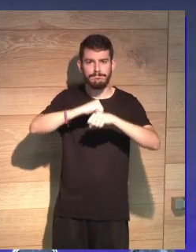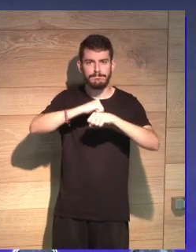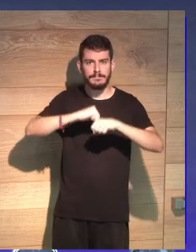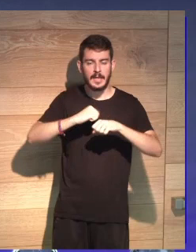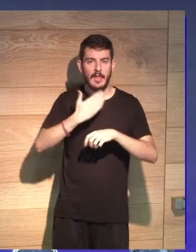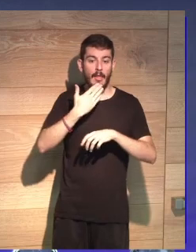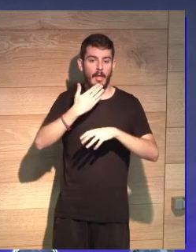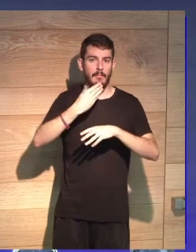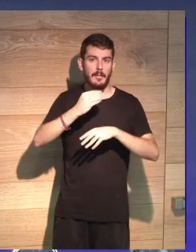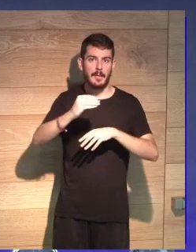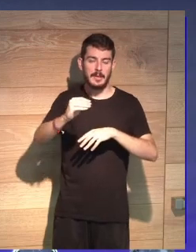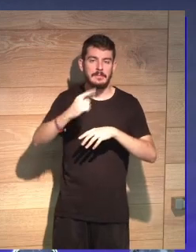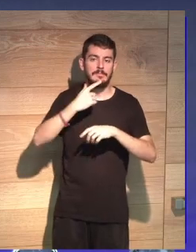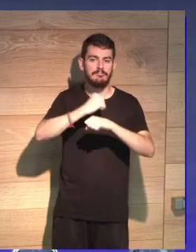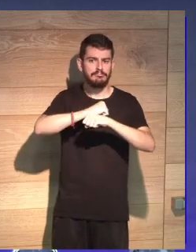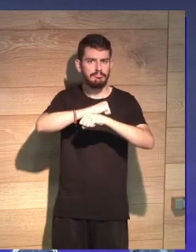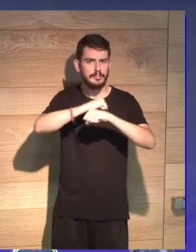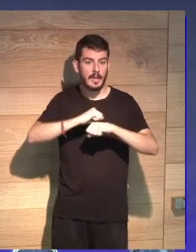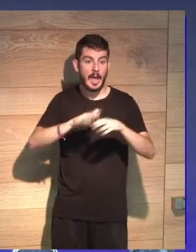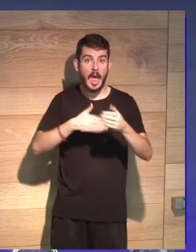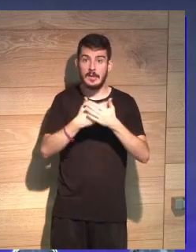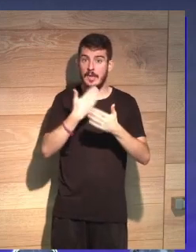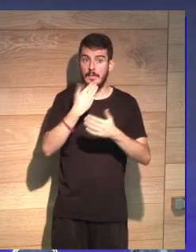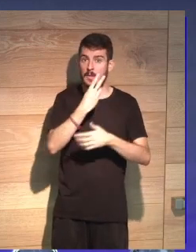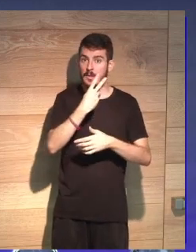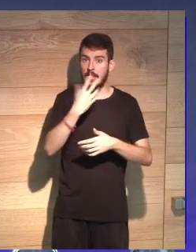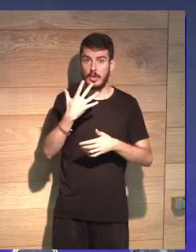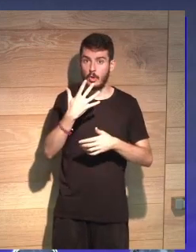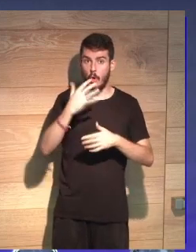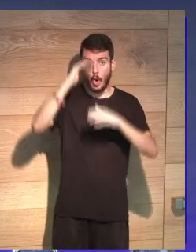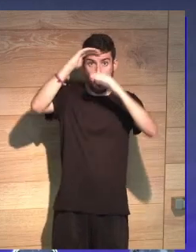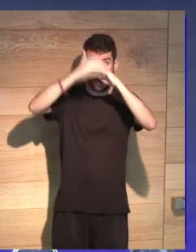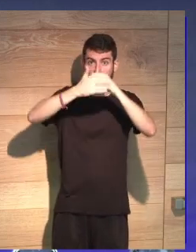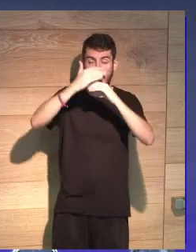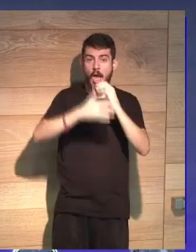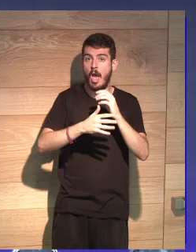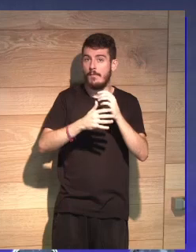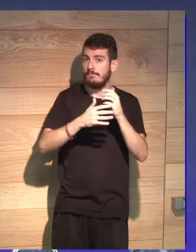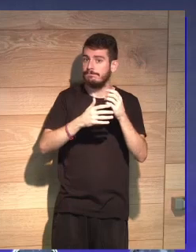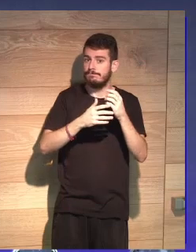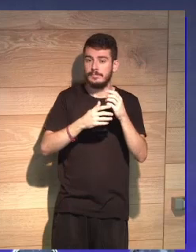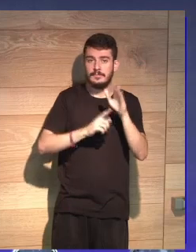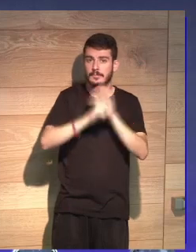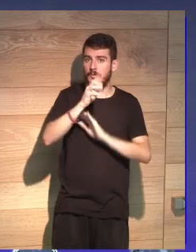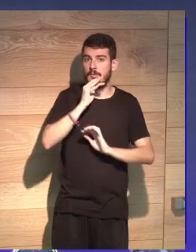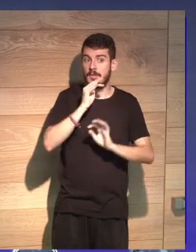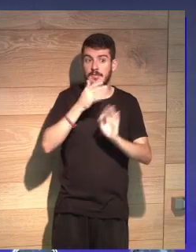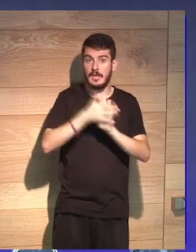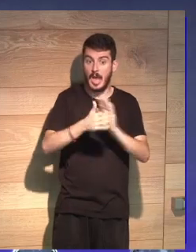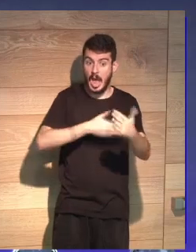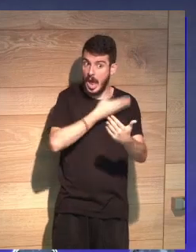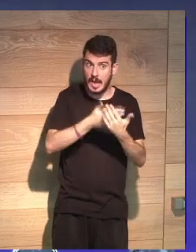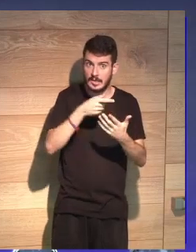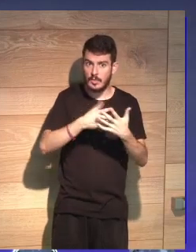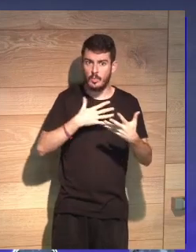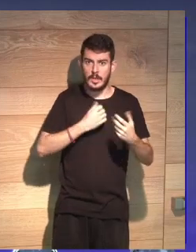brain that develops as we grow older. Up until we are 25, this cortex is not fully developed. So up until then, we are